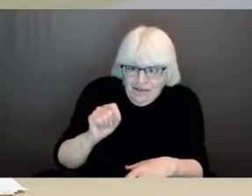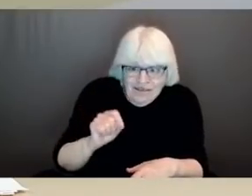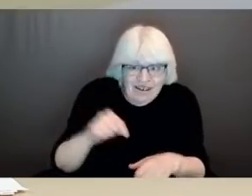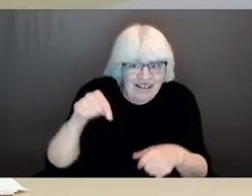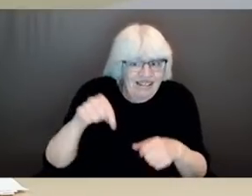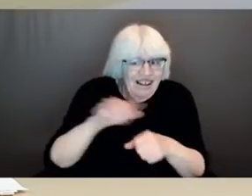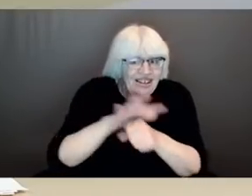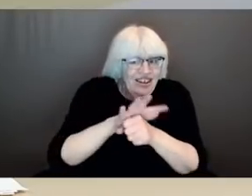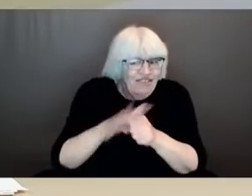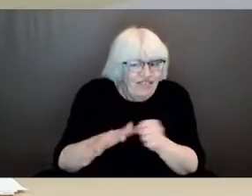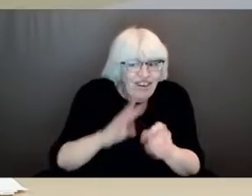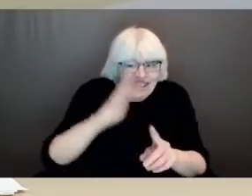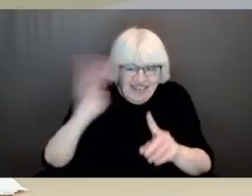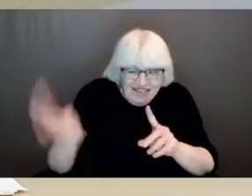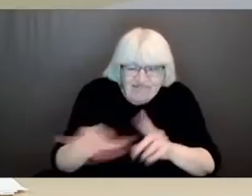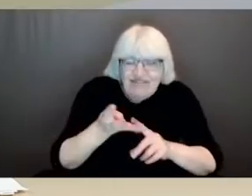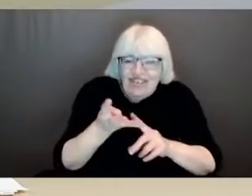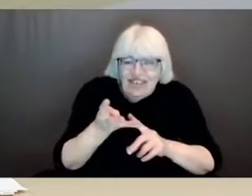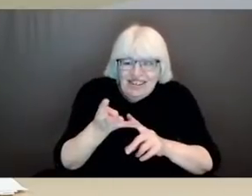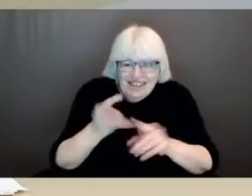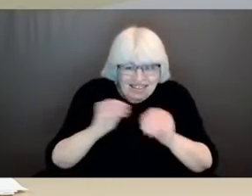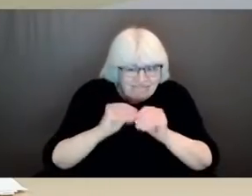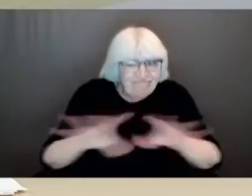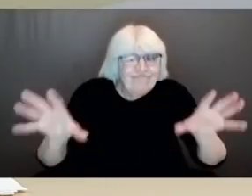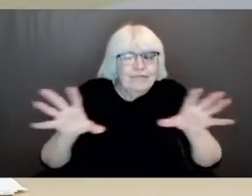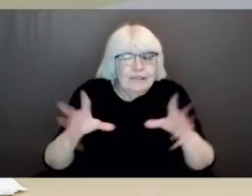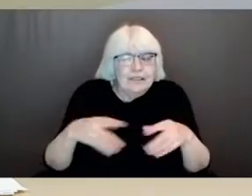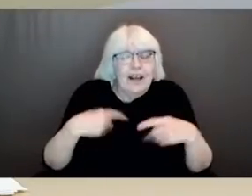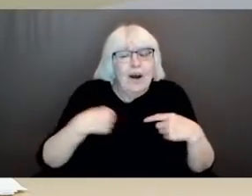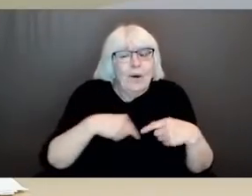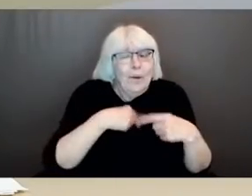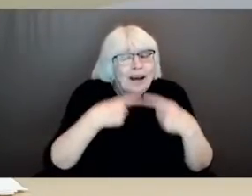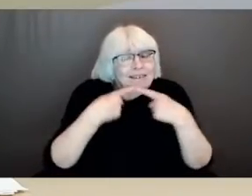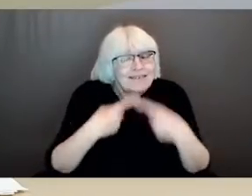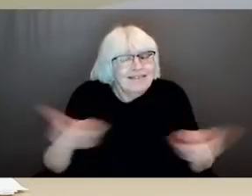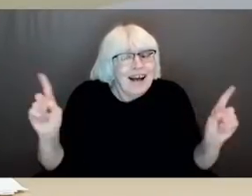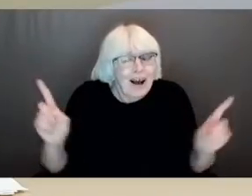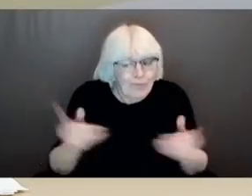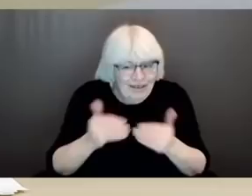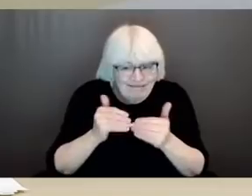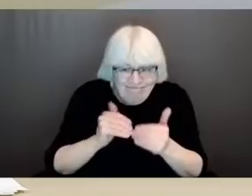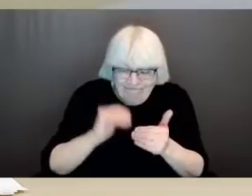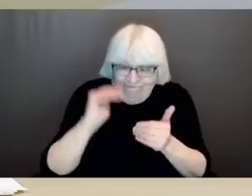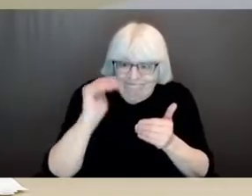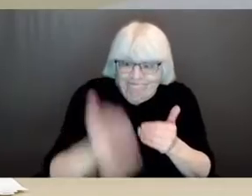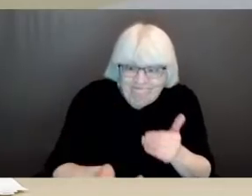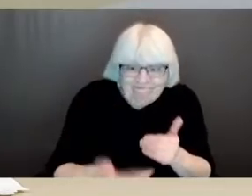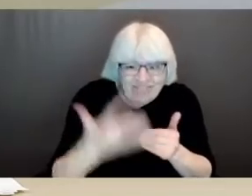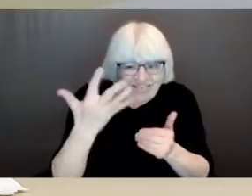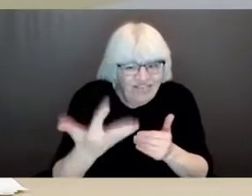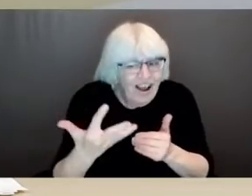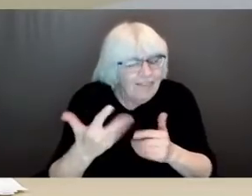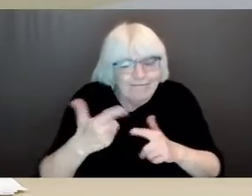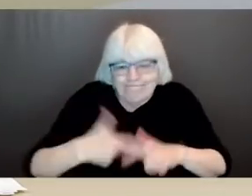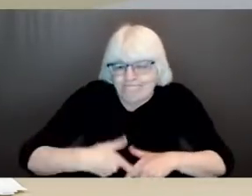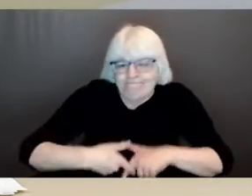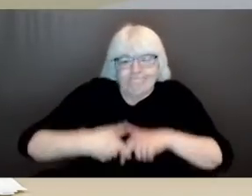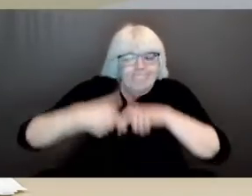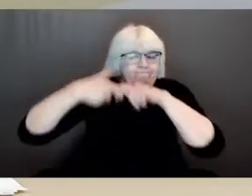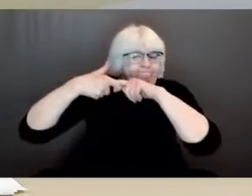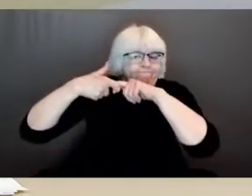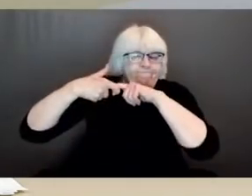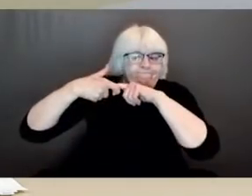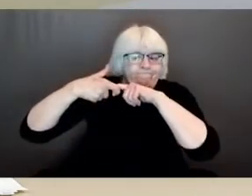we announced that moving to Step 5 of the Moving Forward Plan would be paused and then implemented over